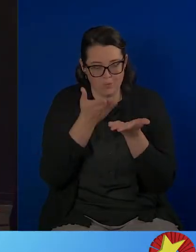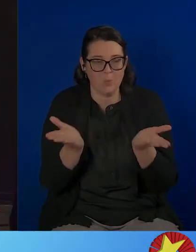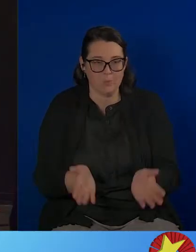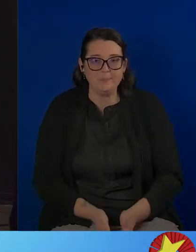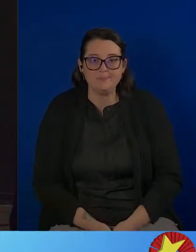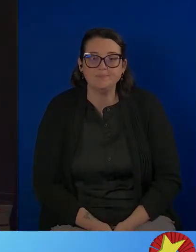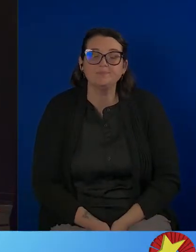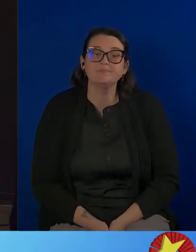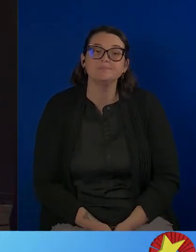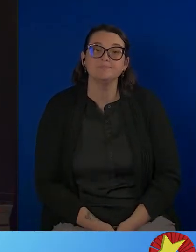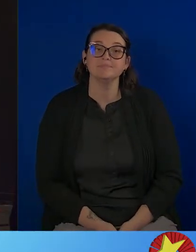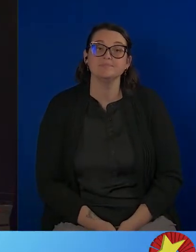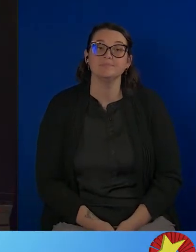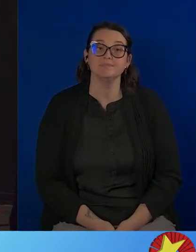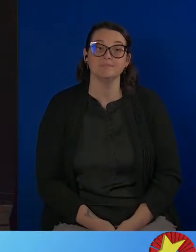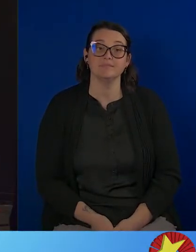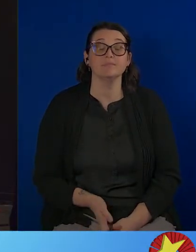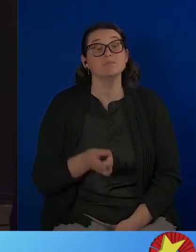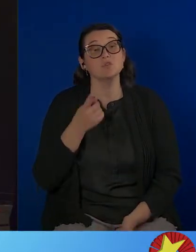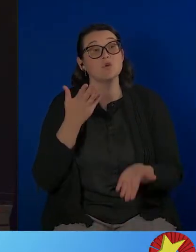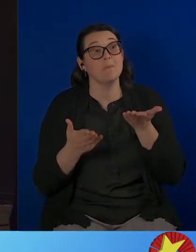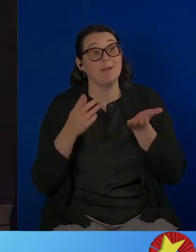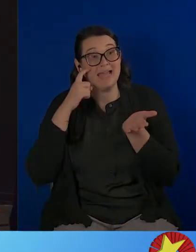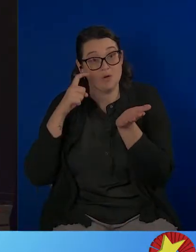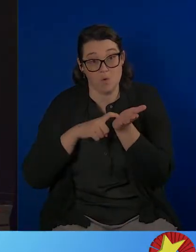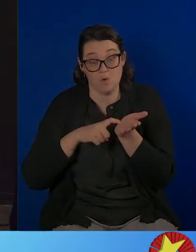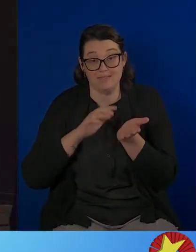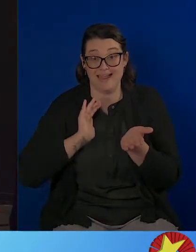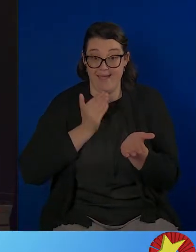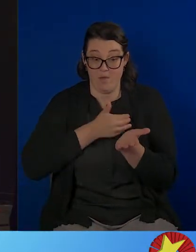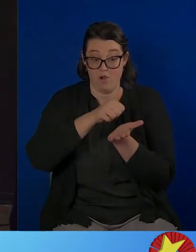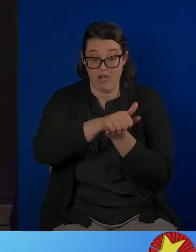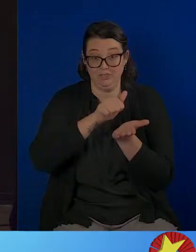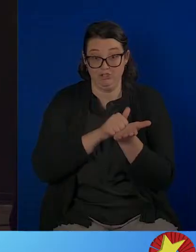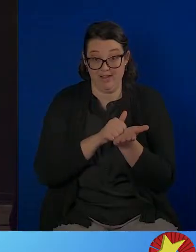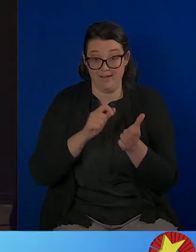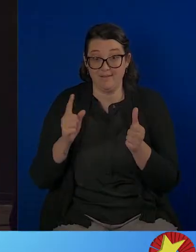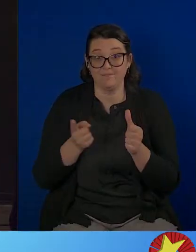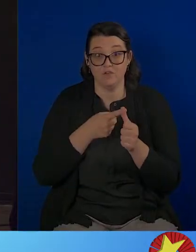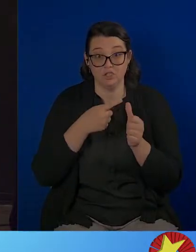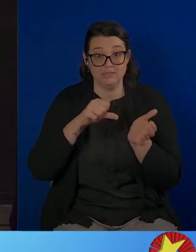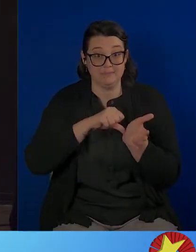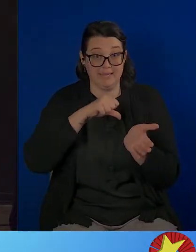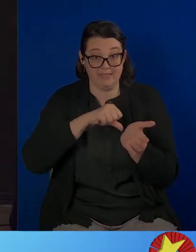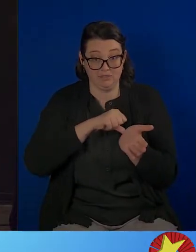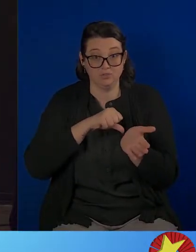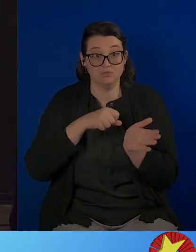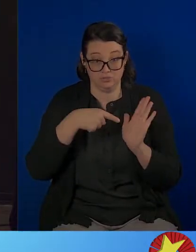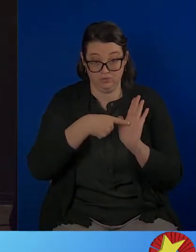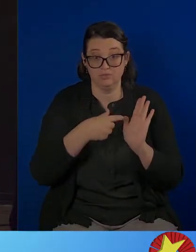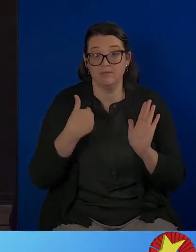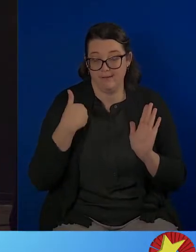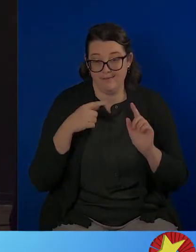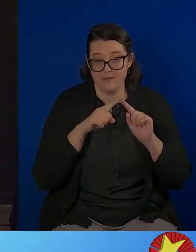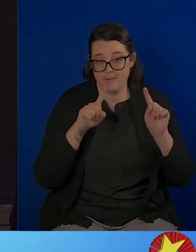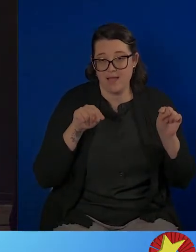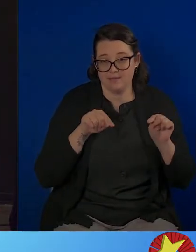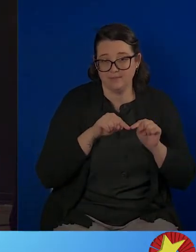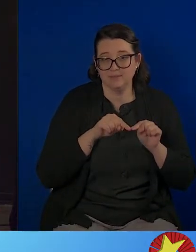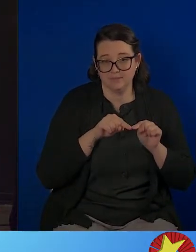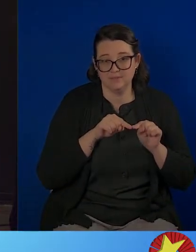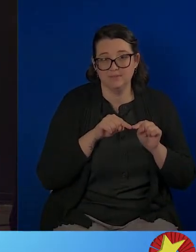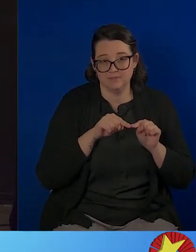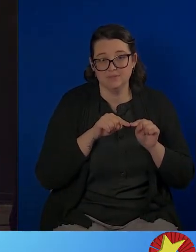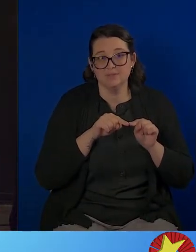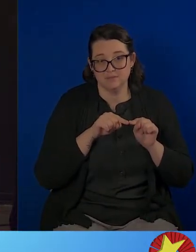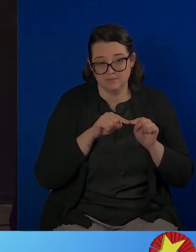have noticed on the first page of the agenda, there is a box that talks about the